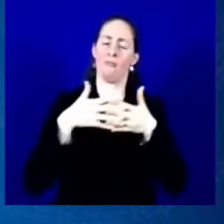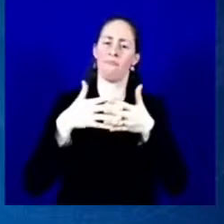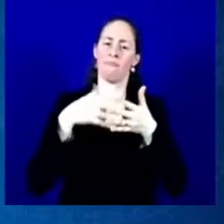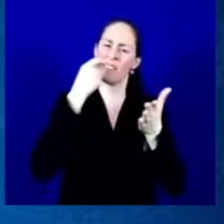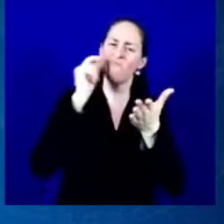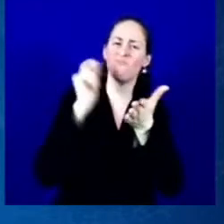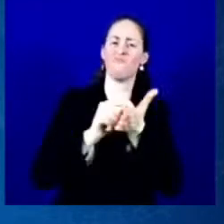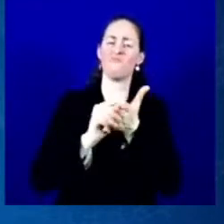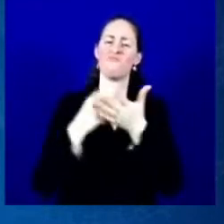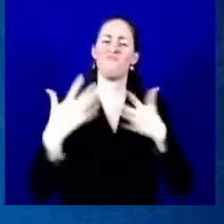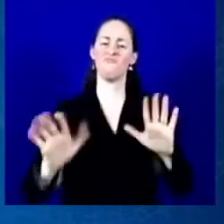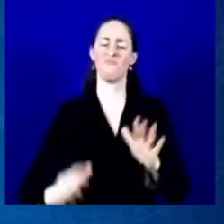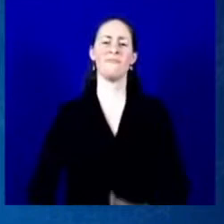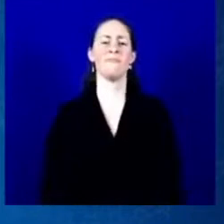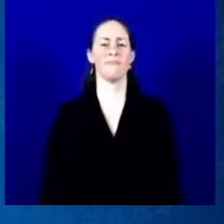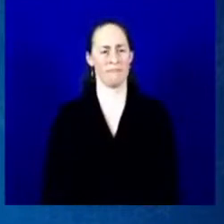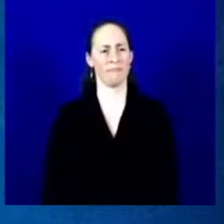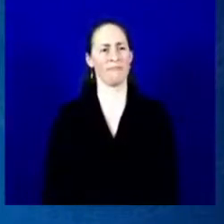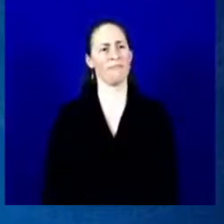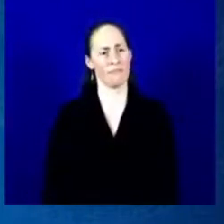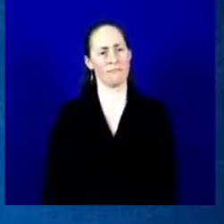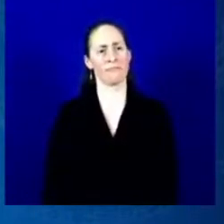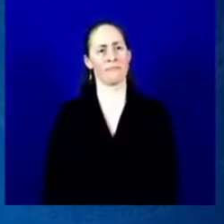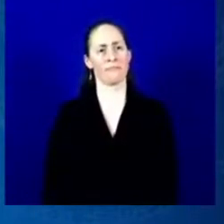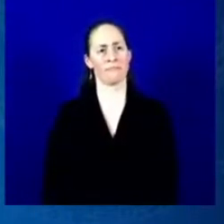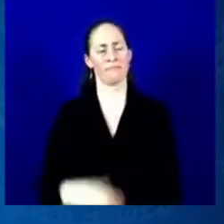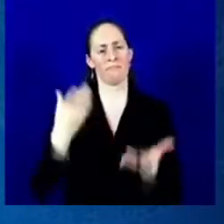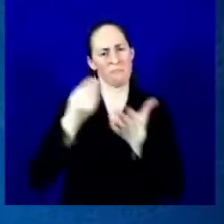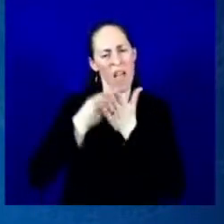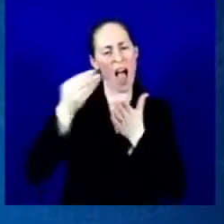And I might note parenthetically,